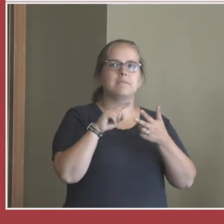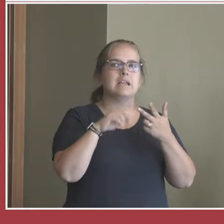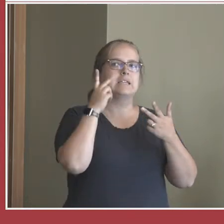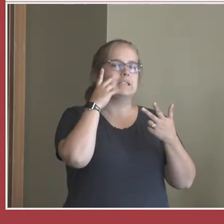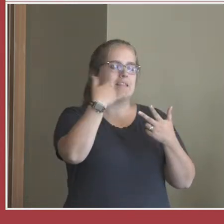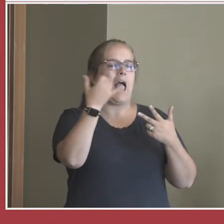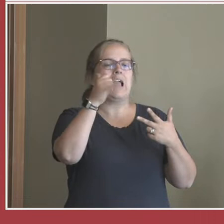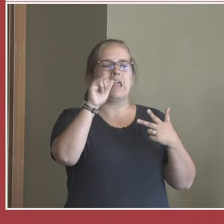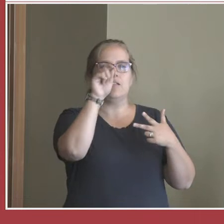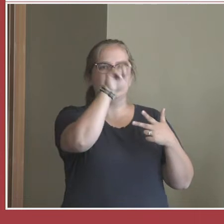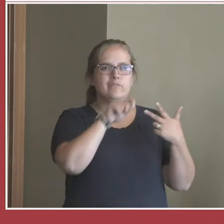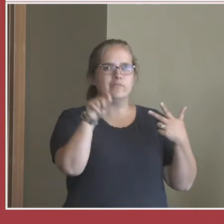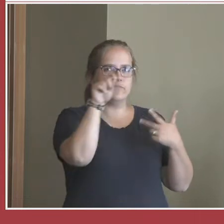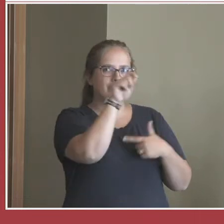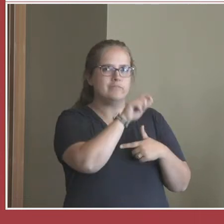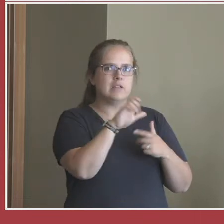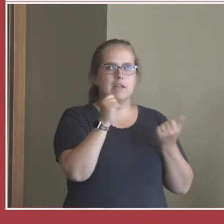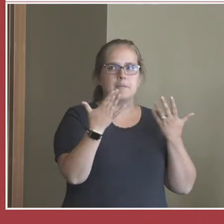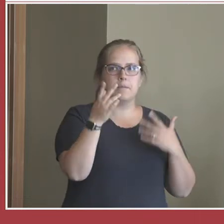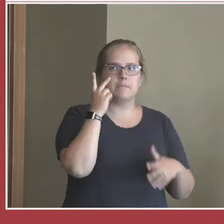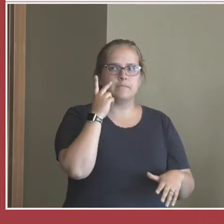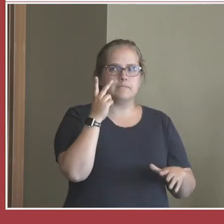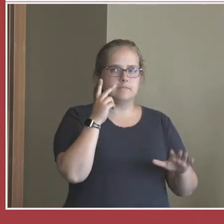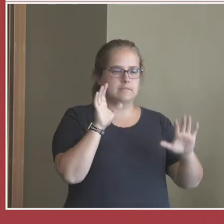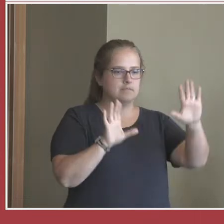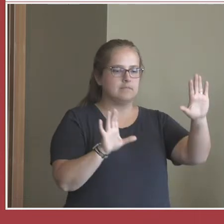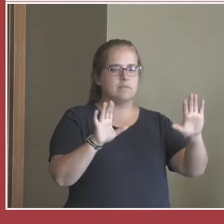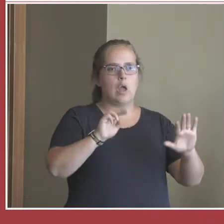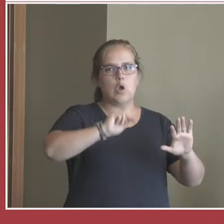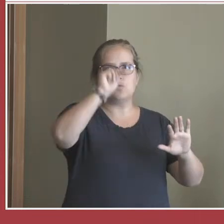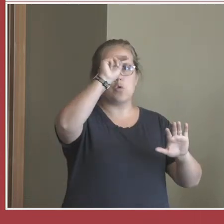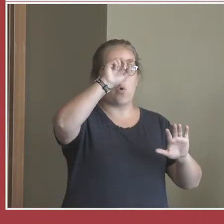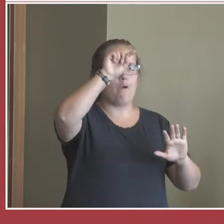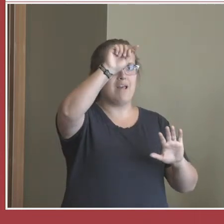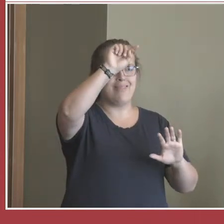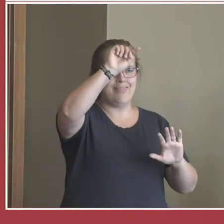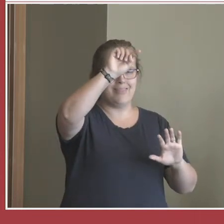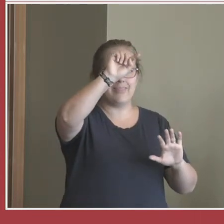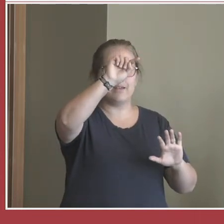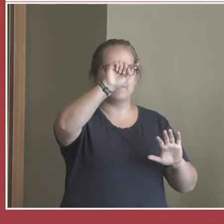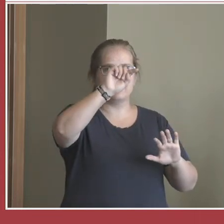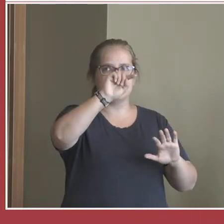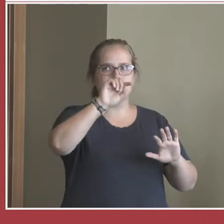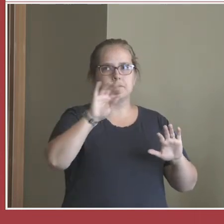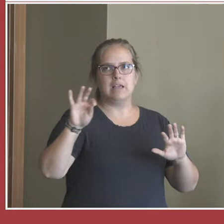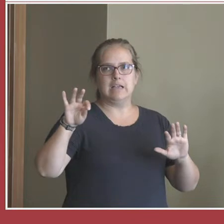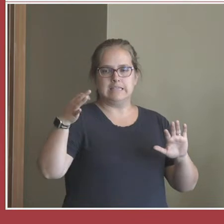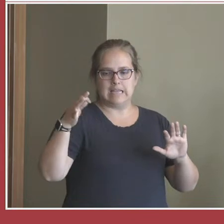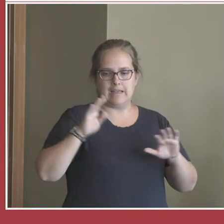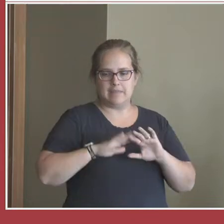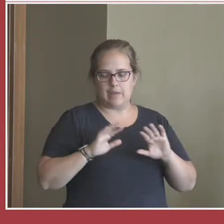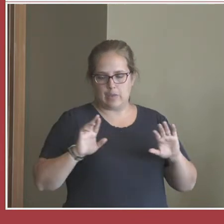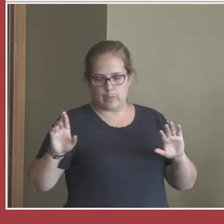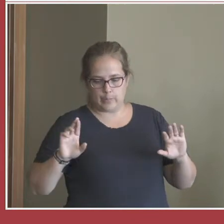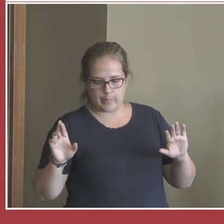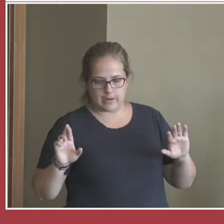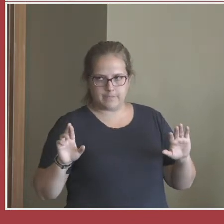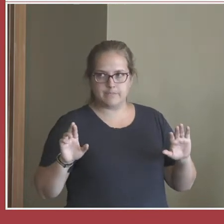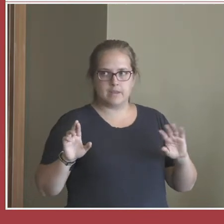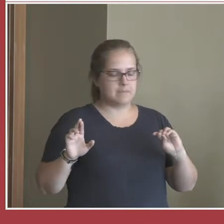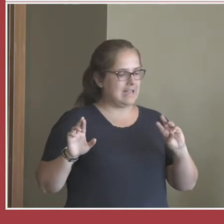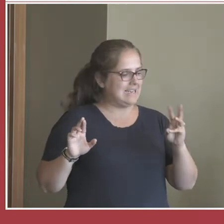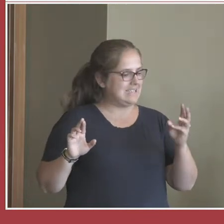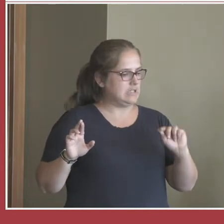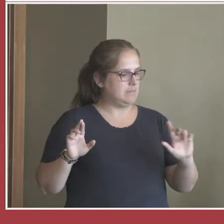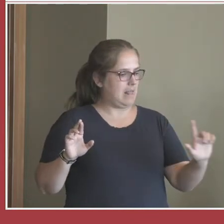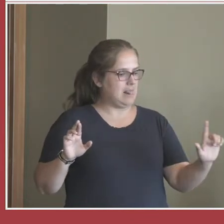I think you probably can ground yourself. North is up on this, Ninth is on the right, and 6 is